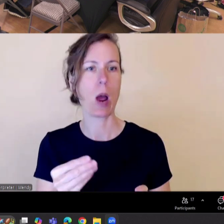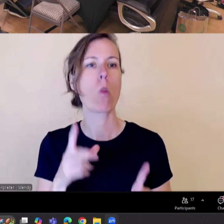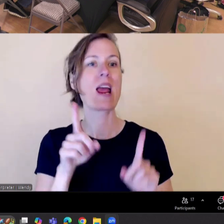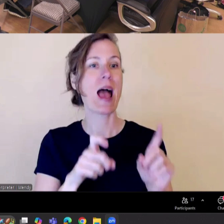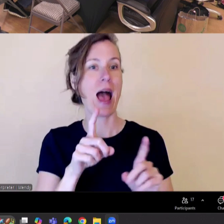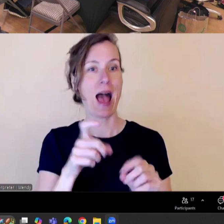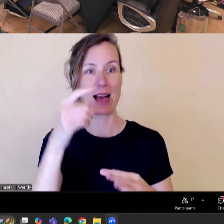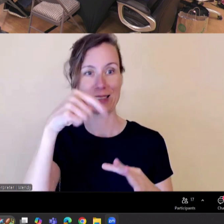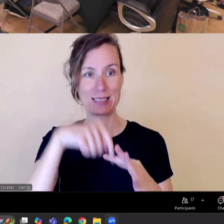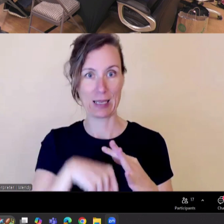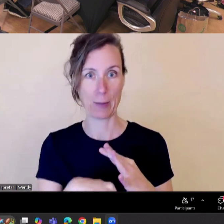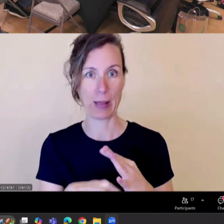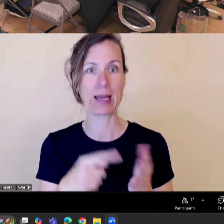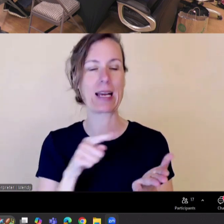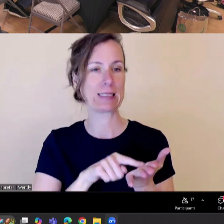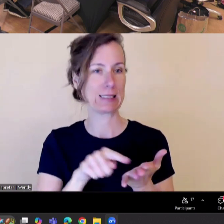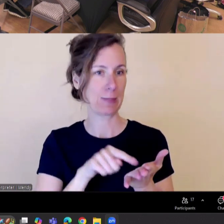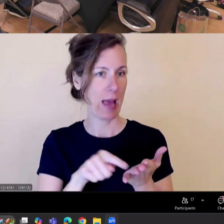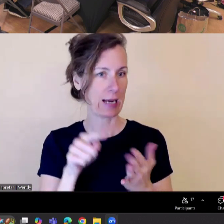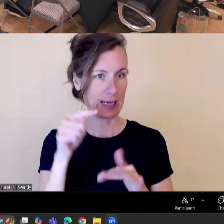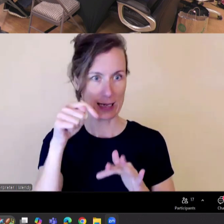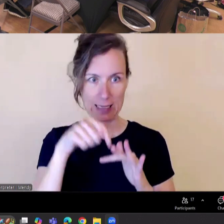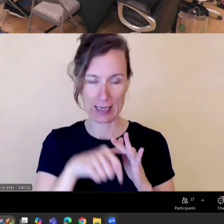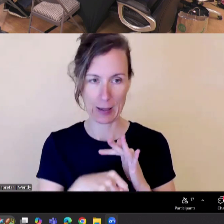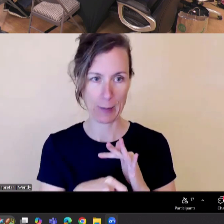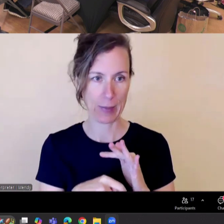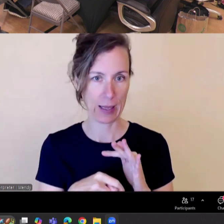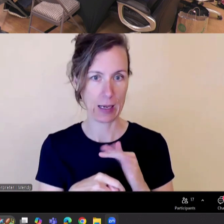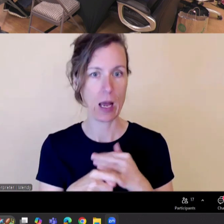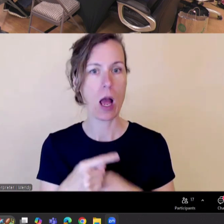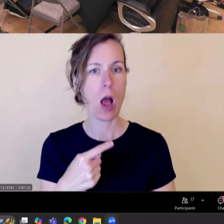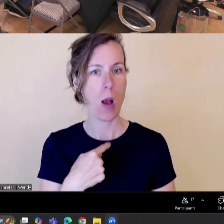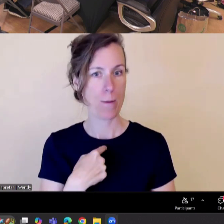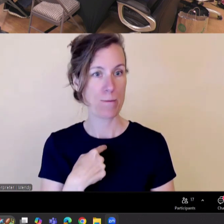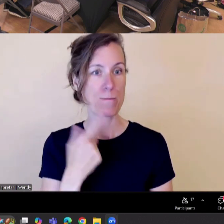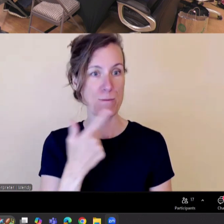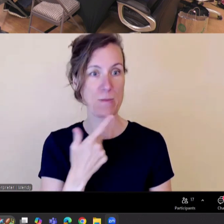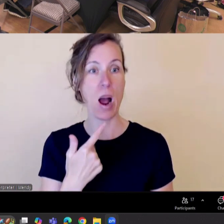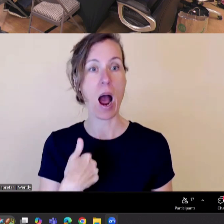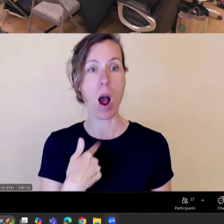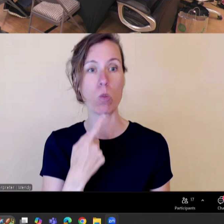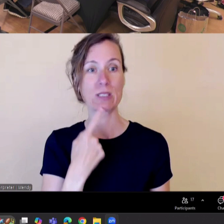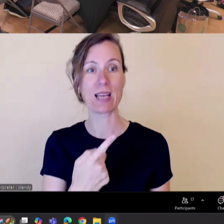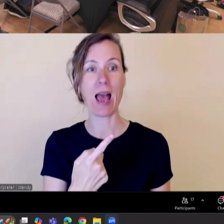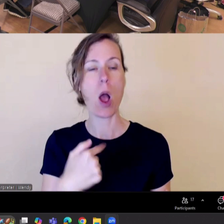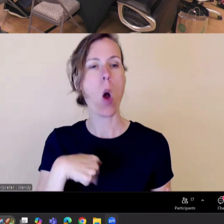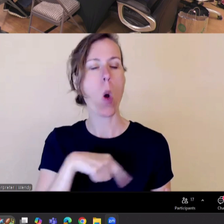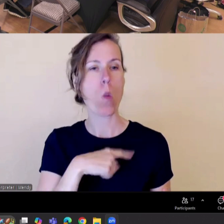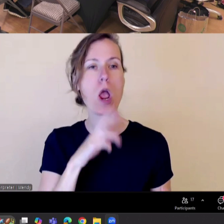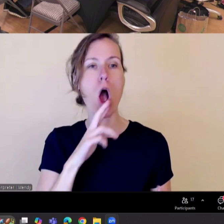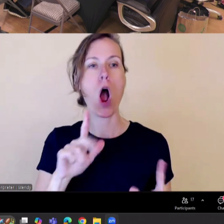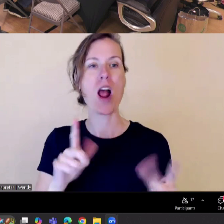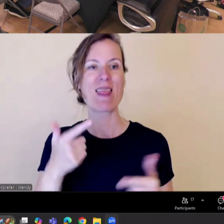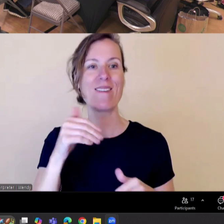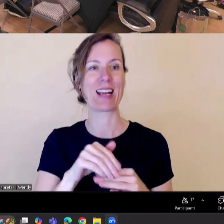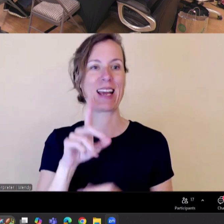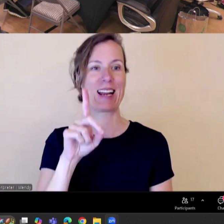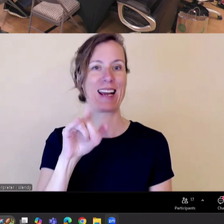get inspected thoroughly, because I'm going to say it plainly, we are living in a dictatorship.